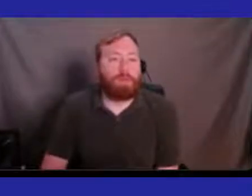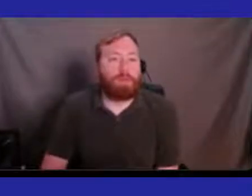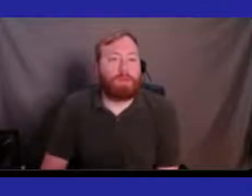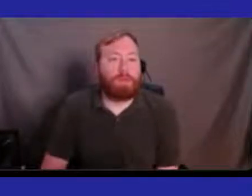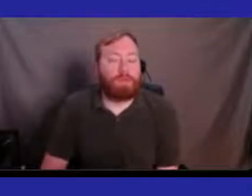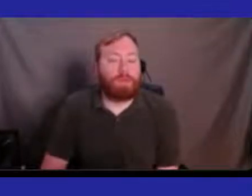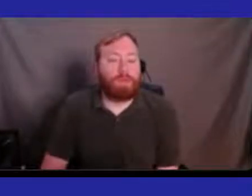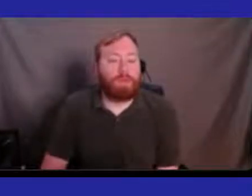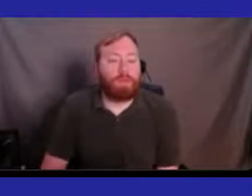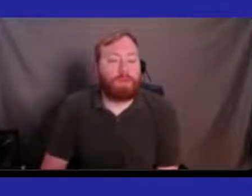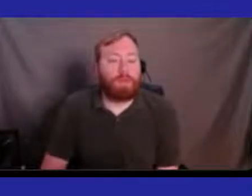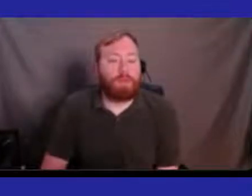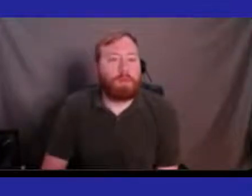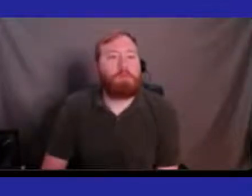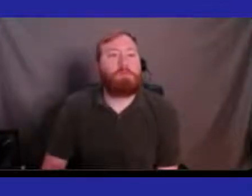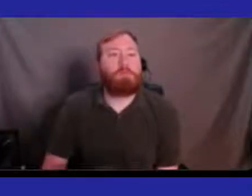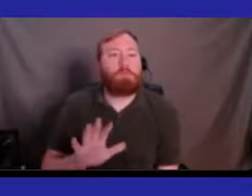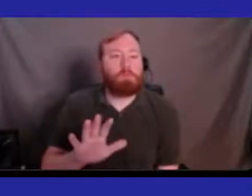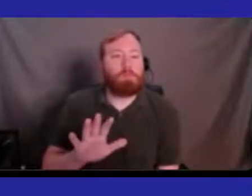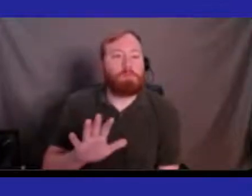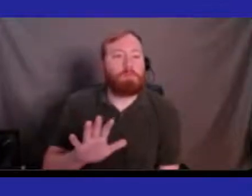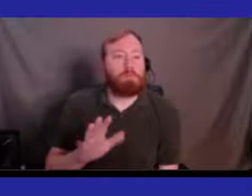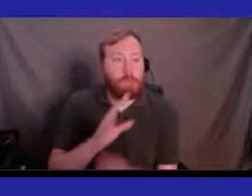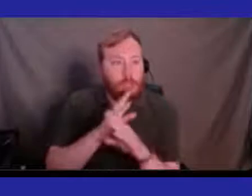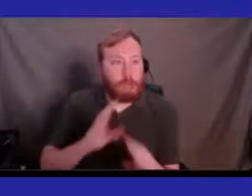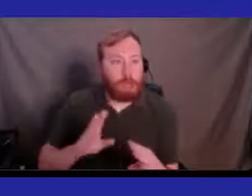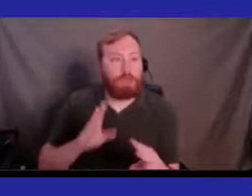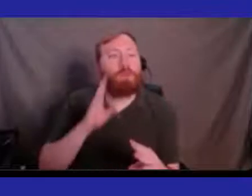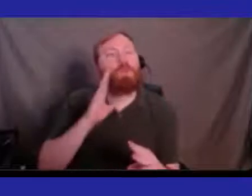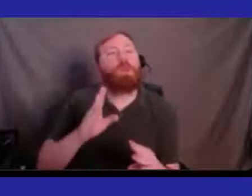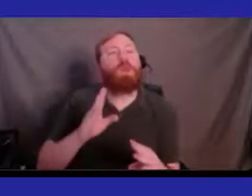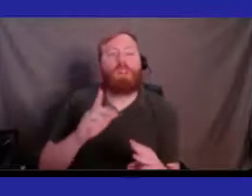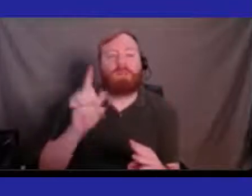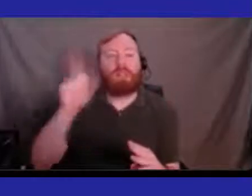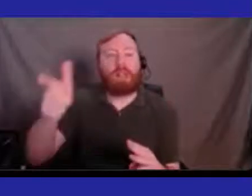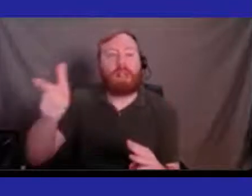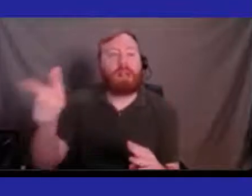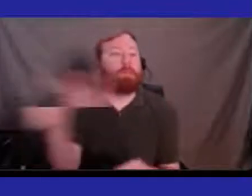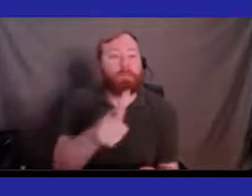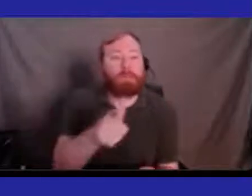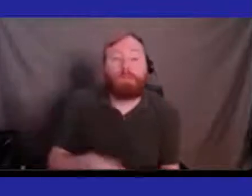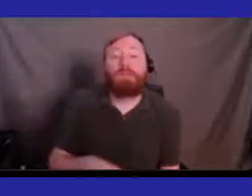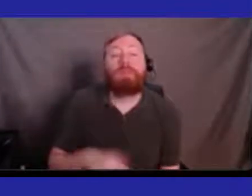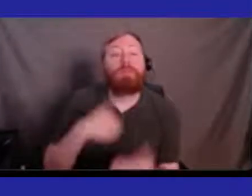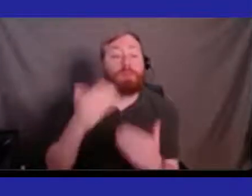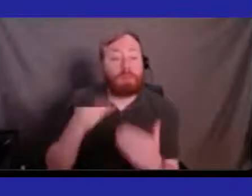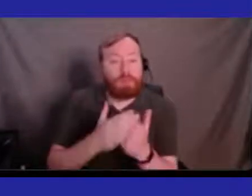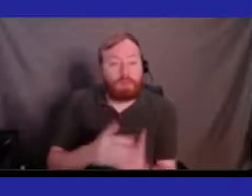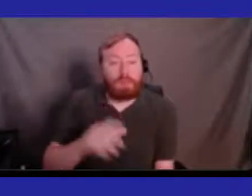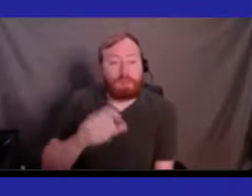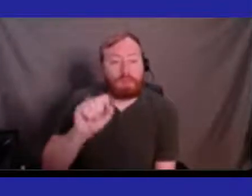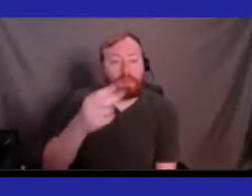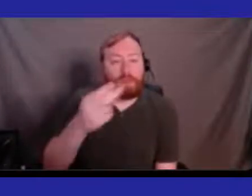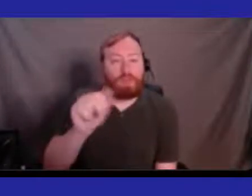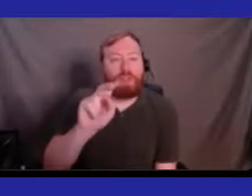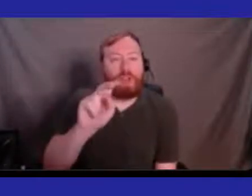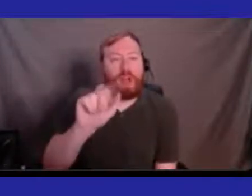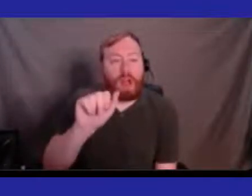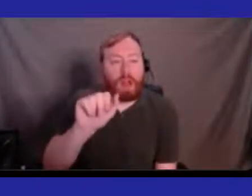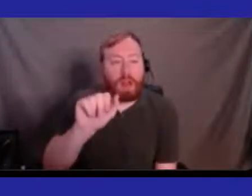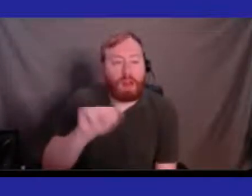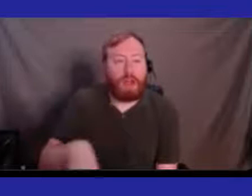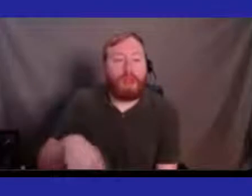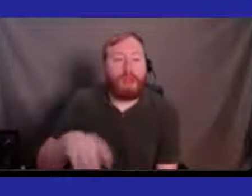We will come back to the council member. Our next speaker is Shahana Hanif, Council Member, District 39, New York